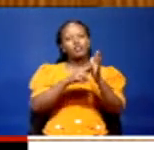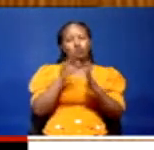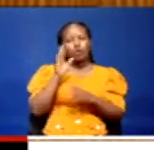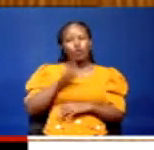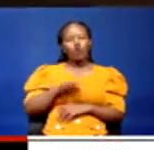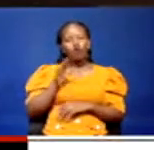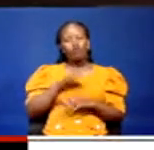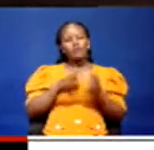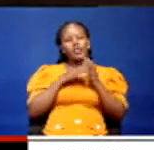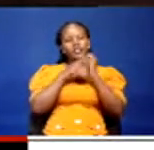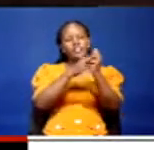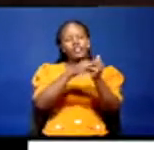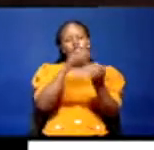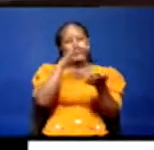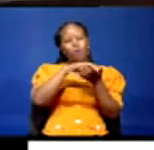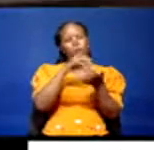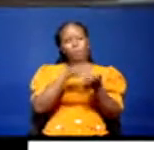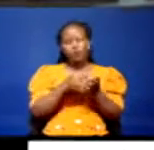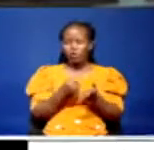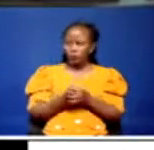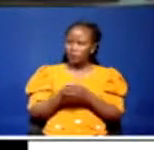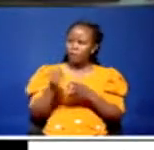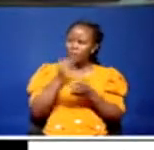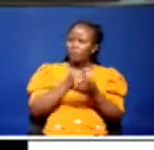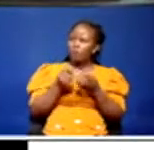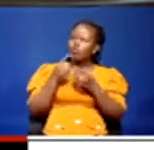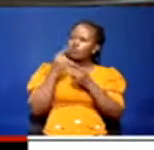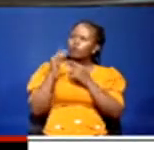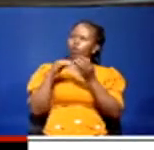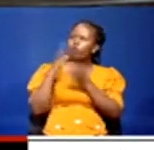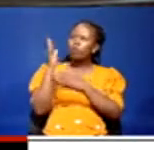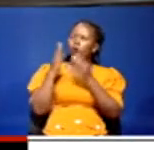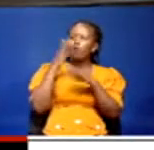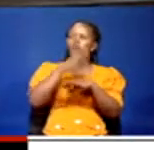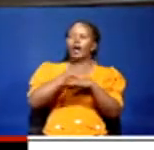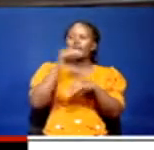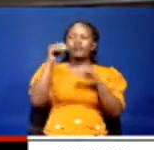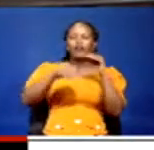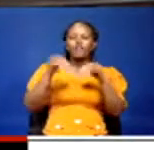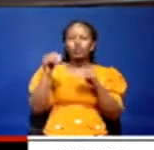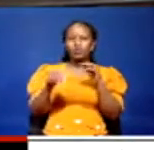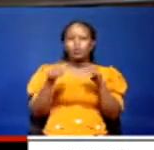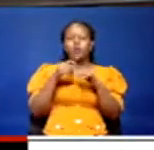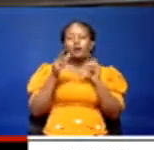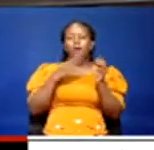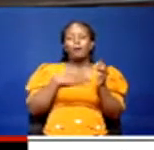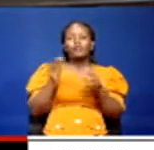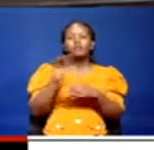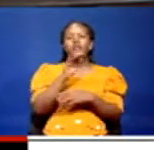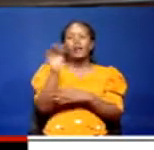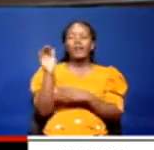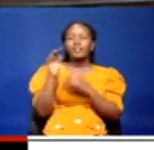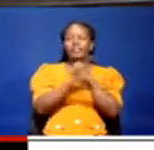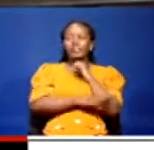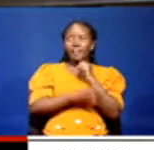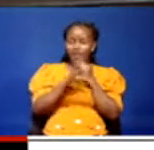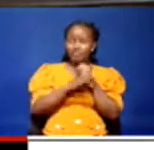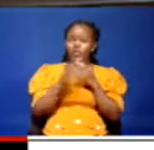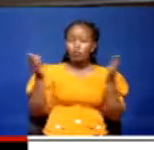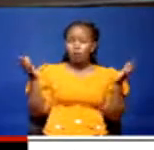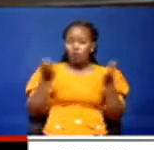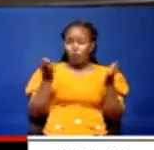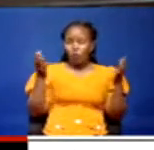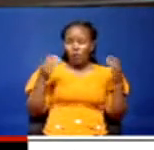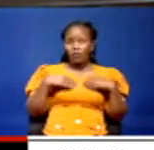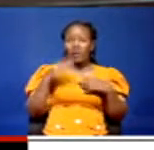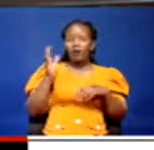leadership positions? We'll talk more after elections, but I think I'll be calling on the nation. Where you think you have women who are standing, you know